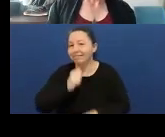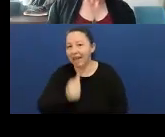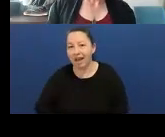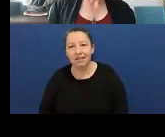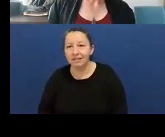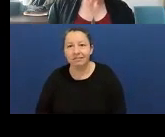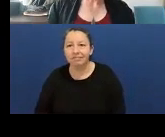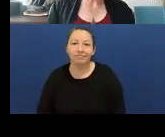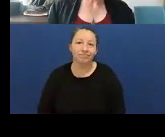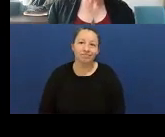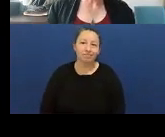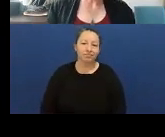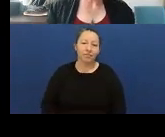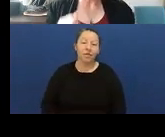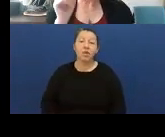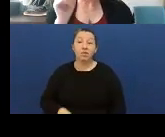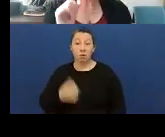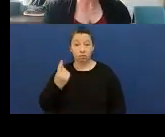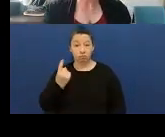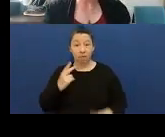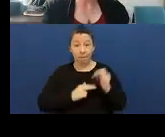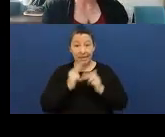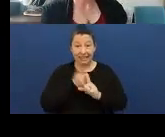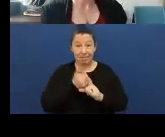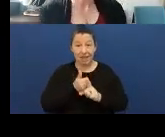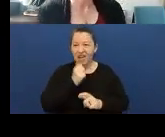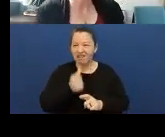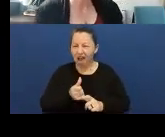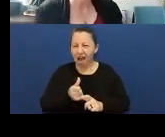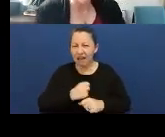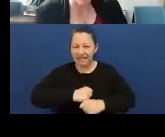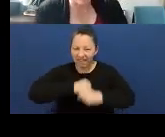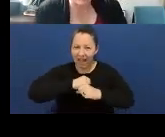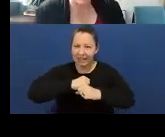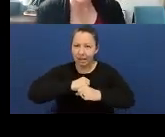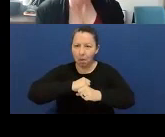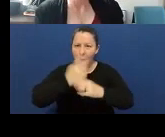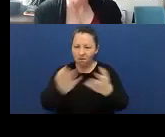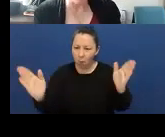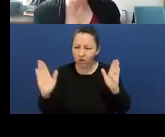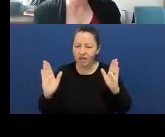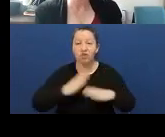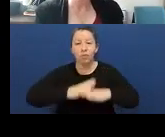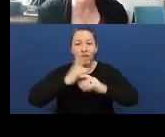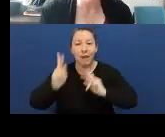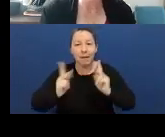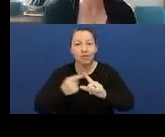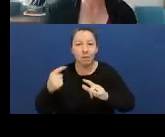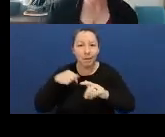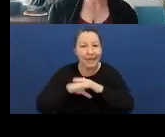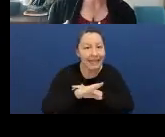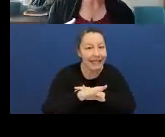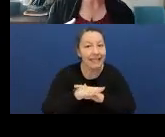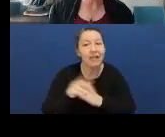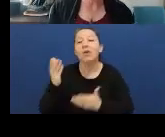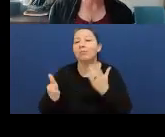So if the buildings weren't defensible fortresses to keep people out, perhaps they were designed